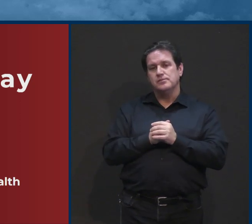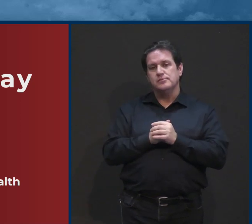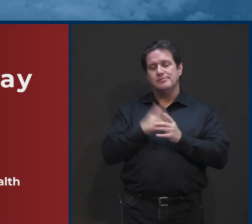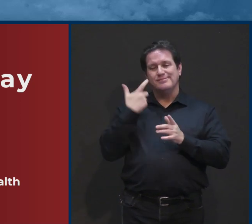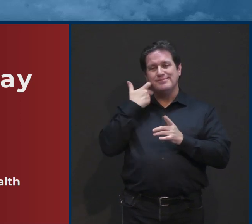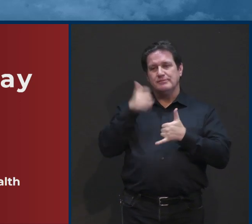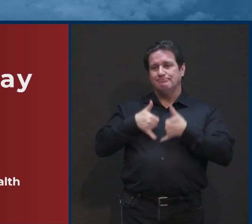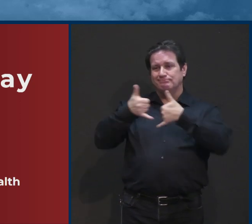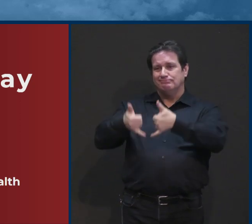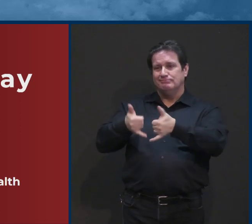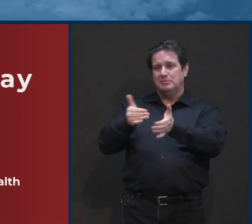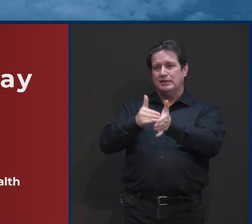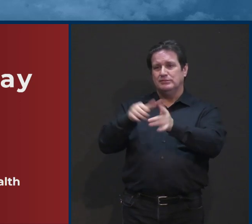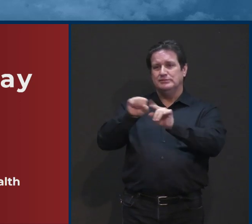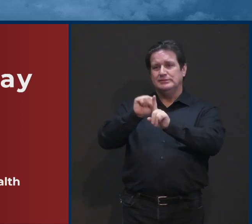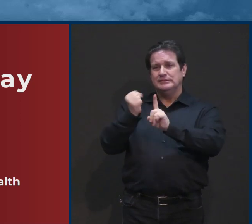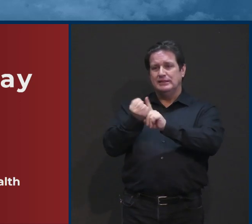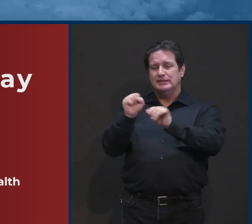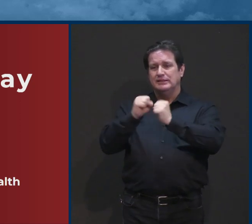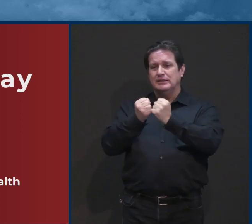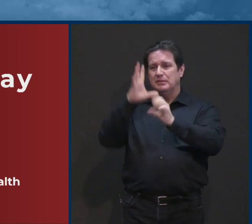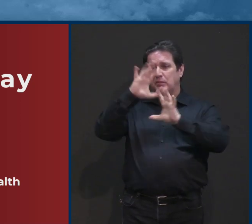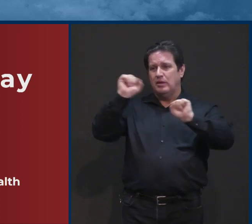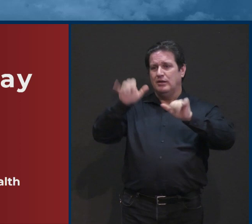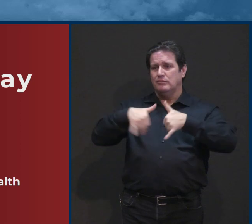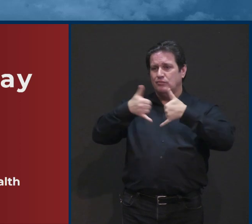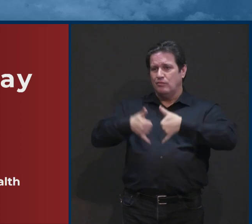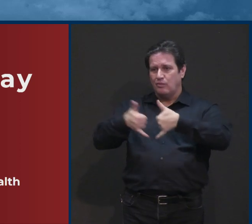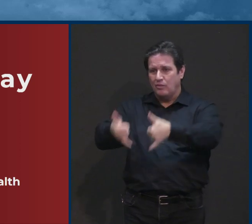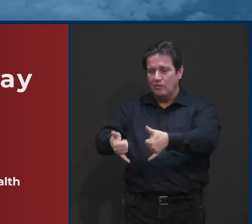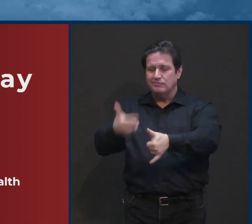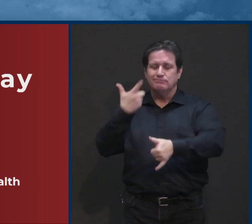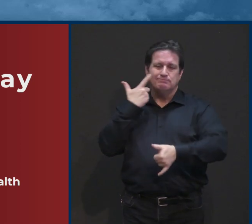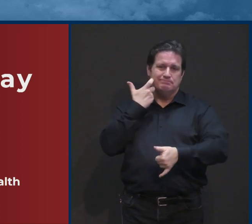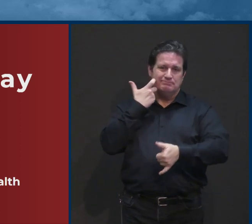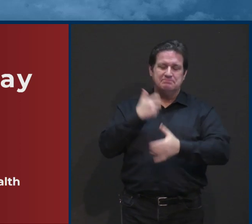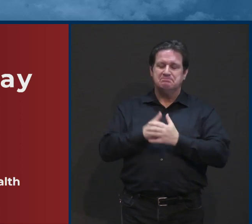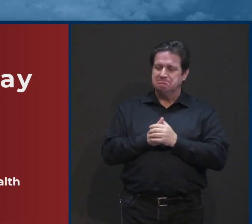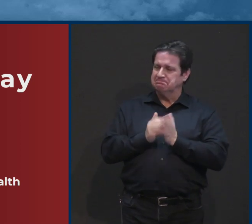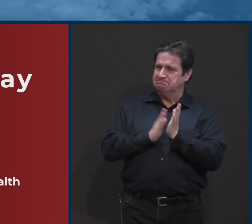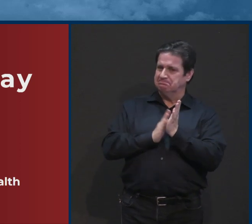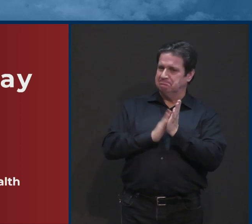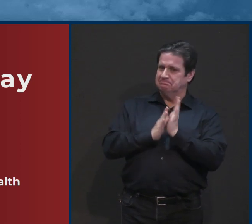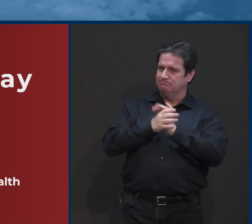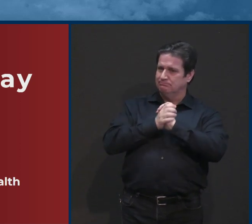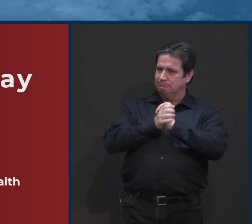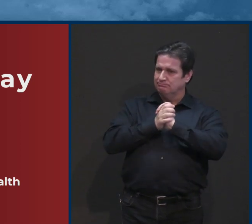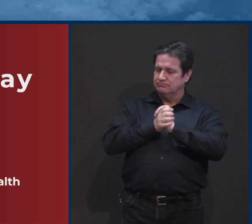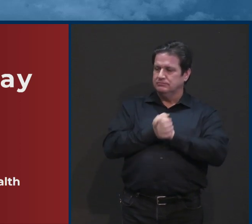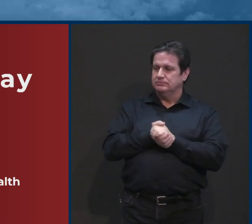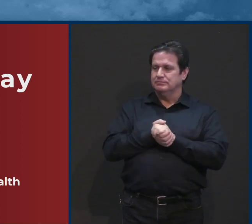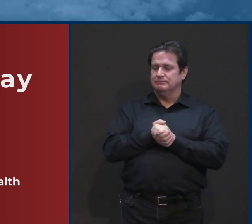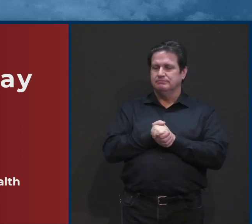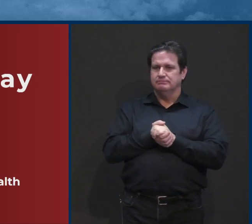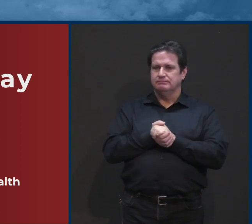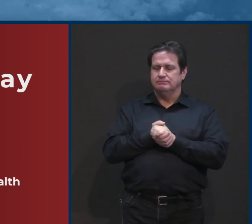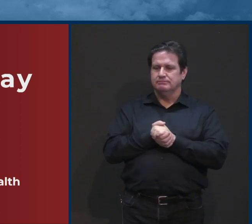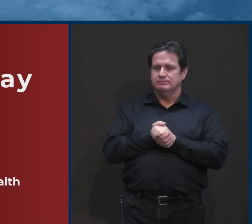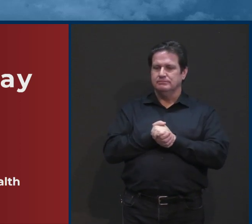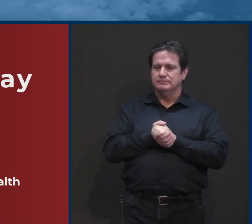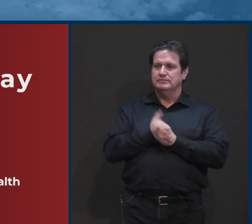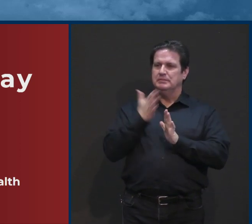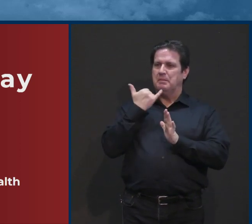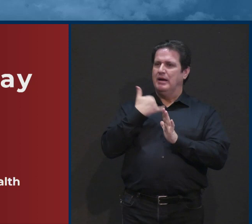the Medical Society of Delaware's President's Award recently. We couldn't have a